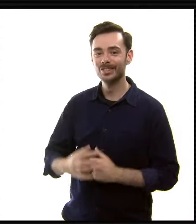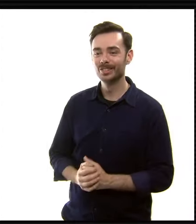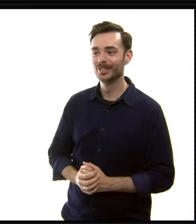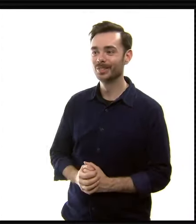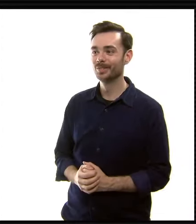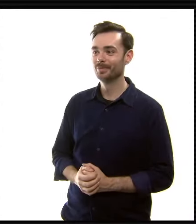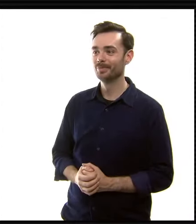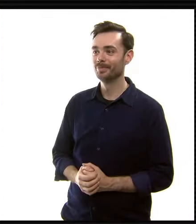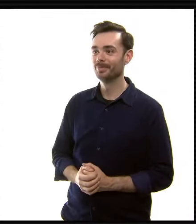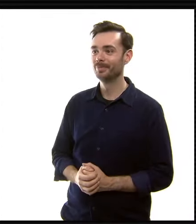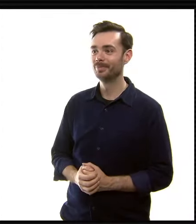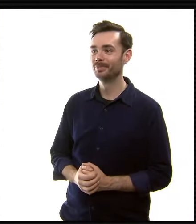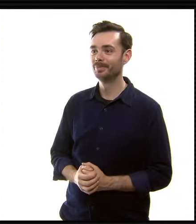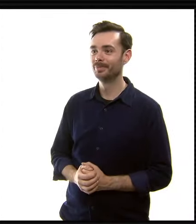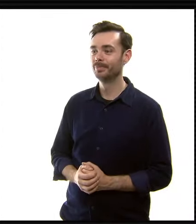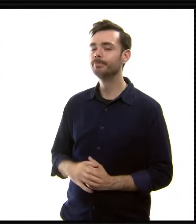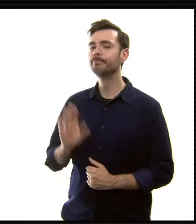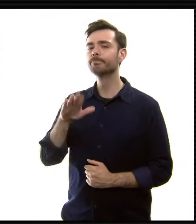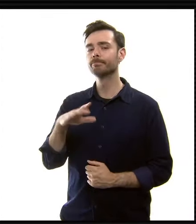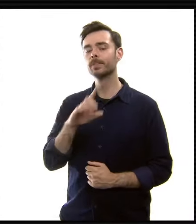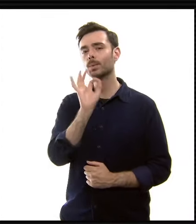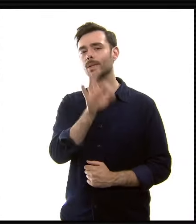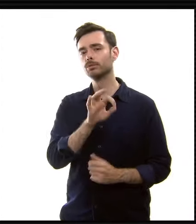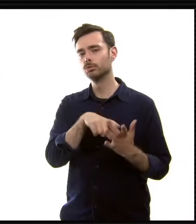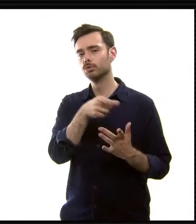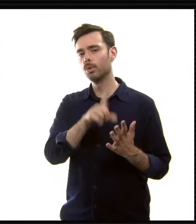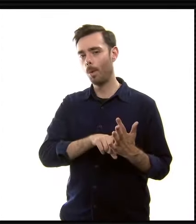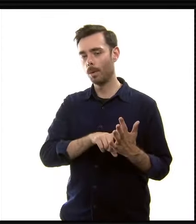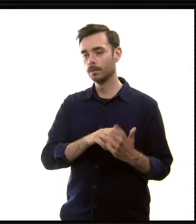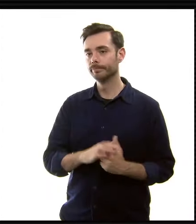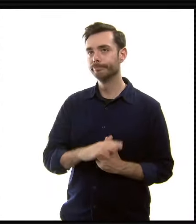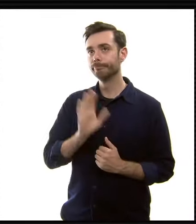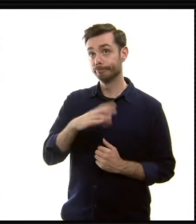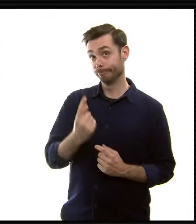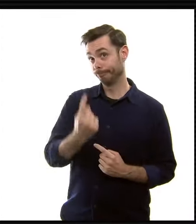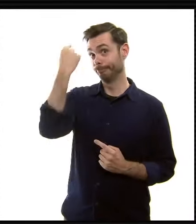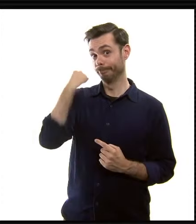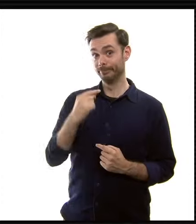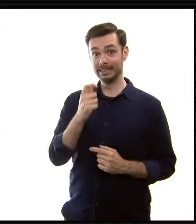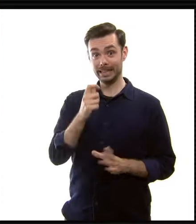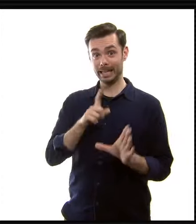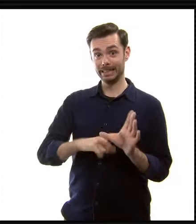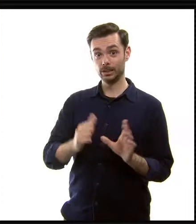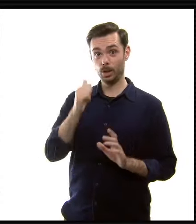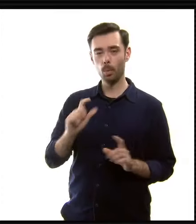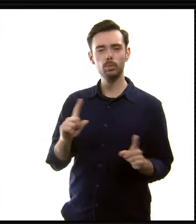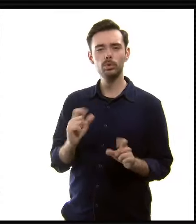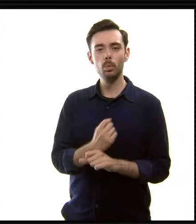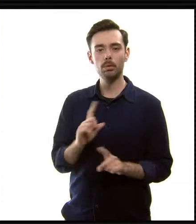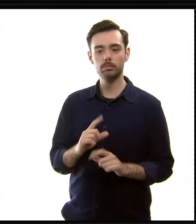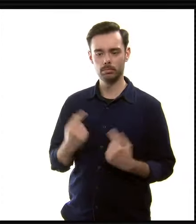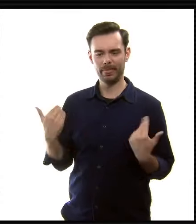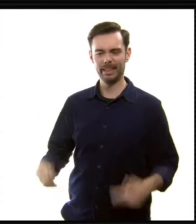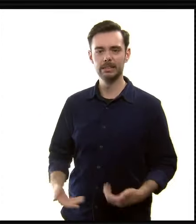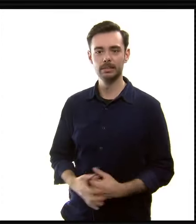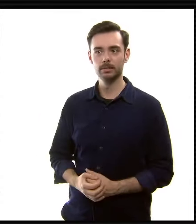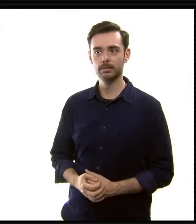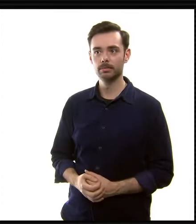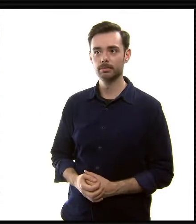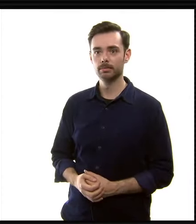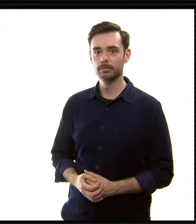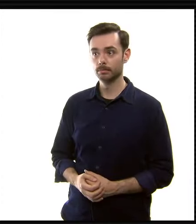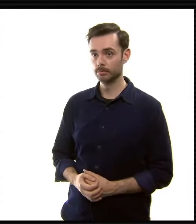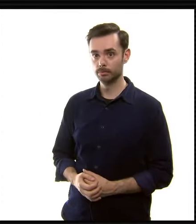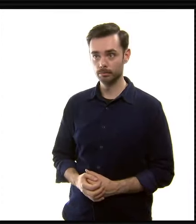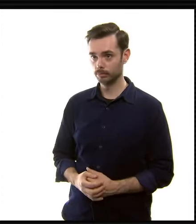Joel, I've got a question for you actually. Yes? Tell me, what were you doing 10 years ago? This. What, this? Oh yeah, this. I was